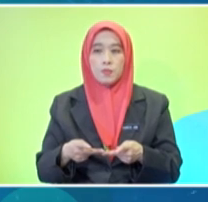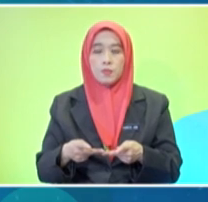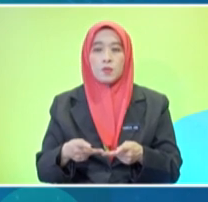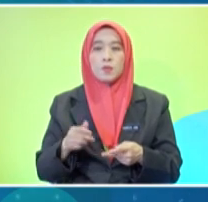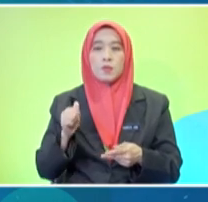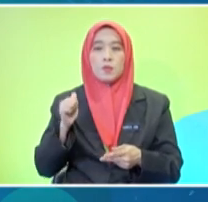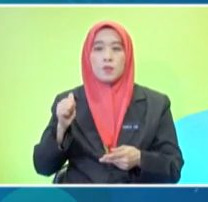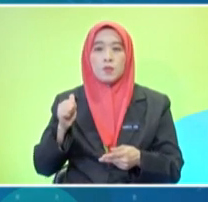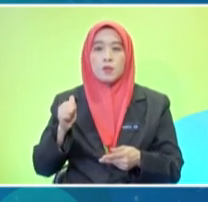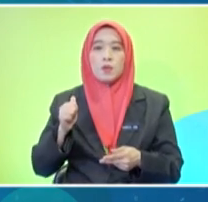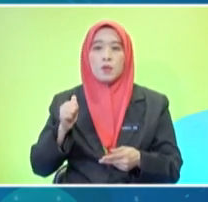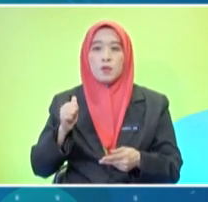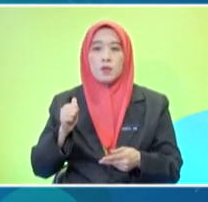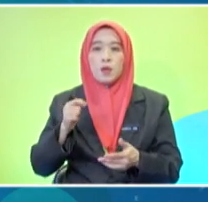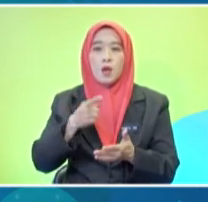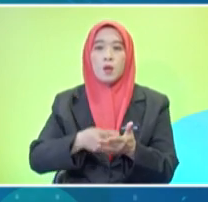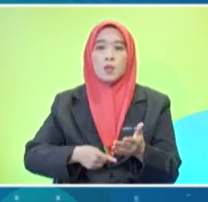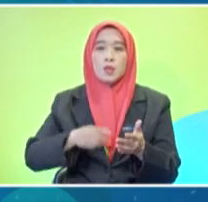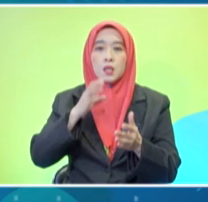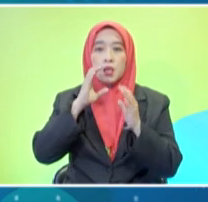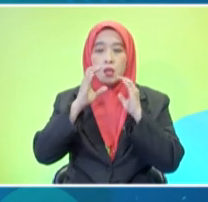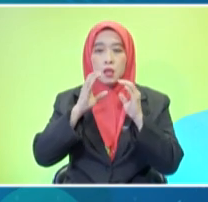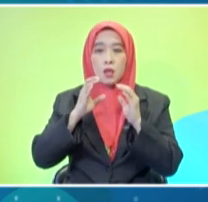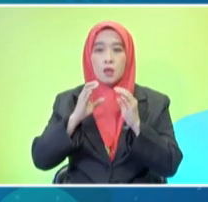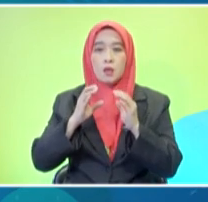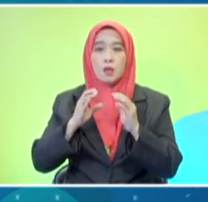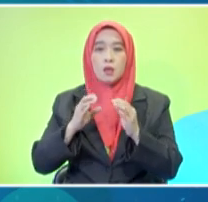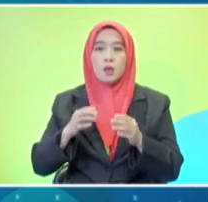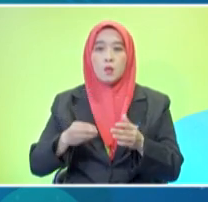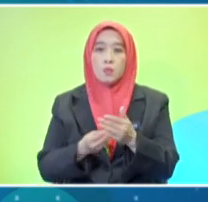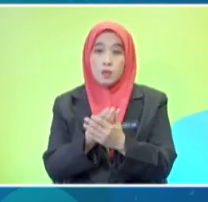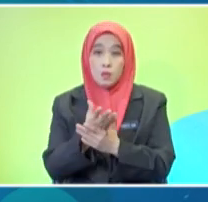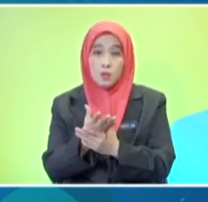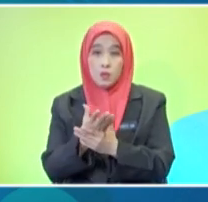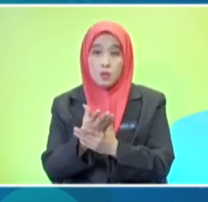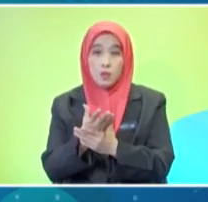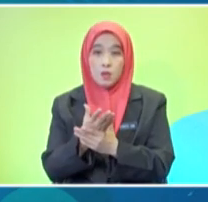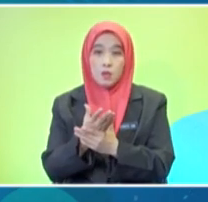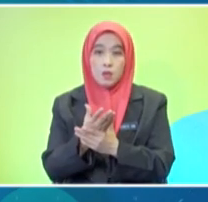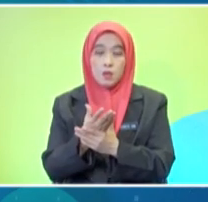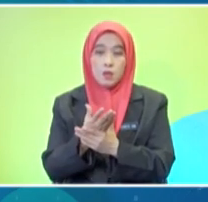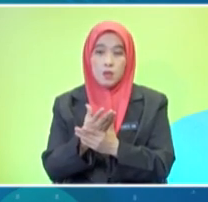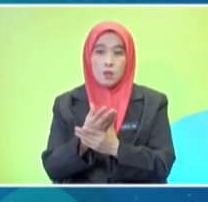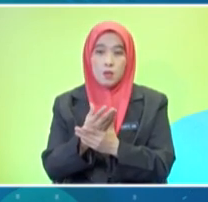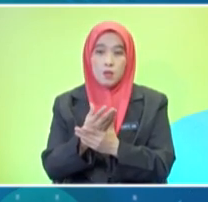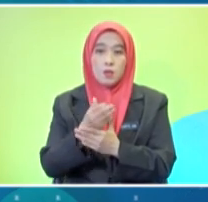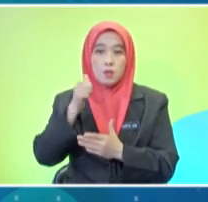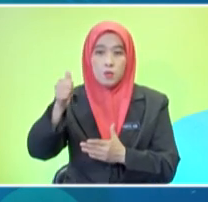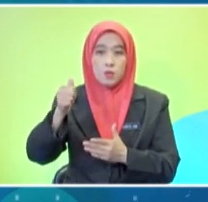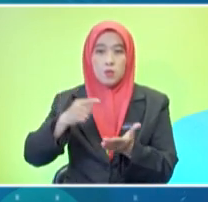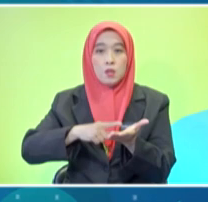Okay. Okay, what she is saying that, she's saying that her plants wilt after 2 weeks. Wilt after 2 weeks?